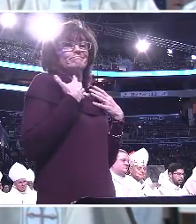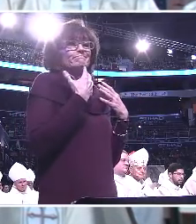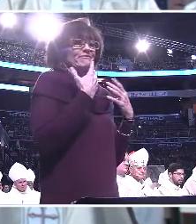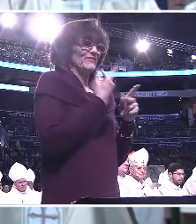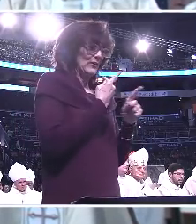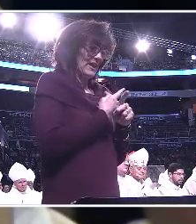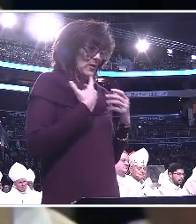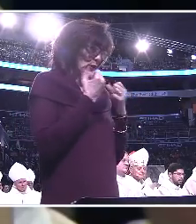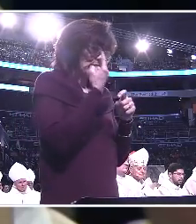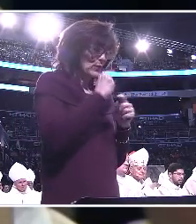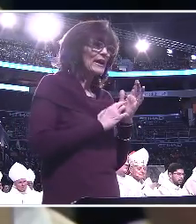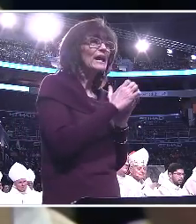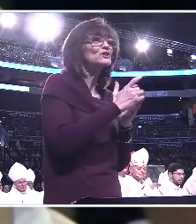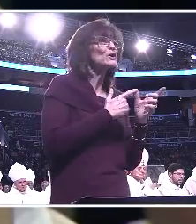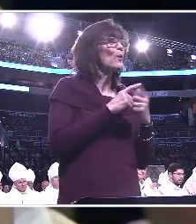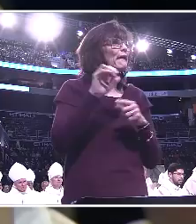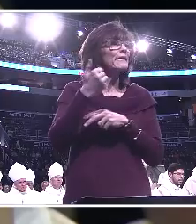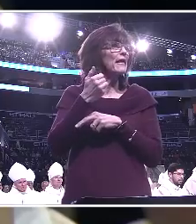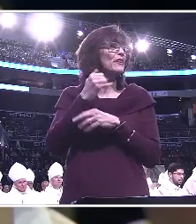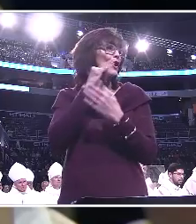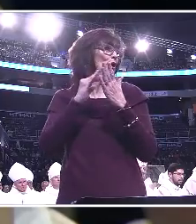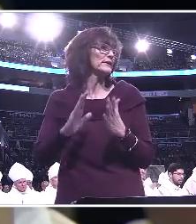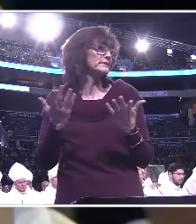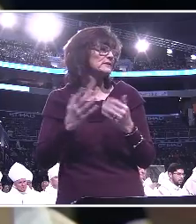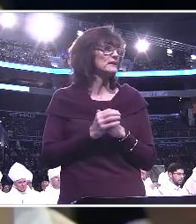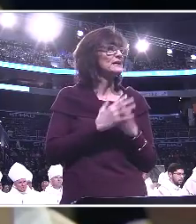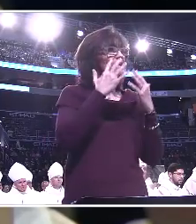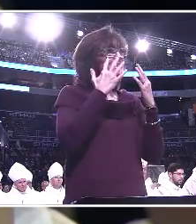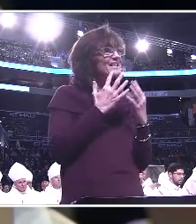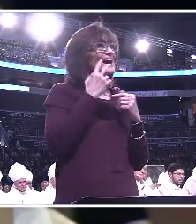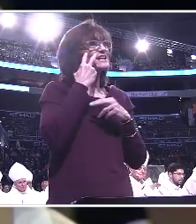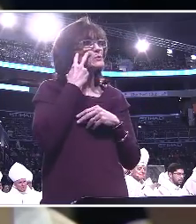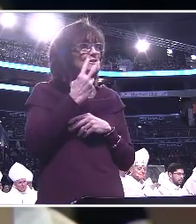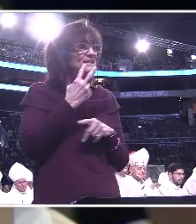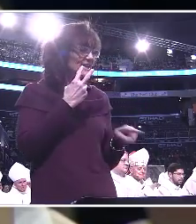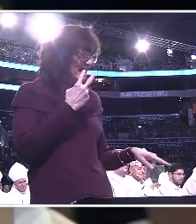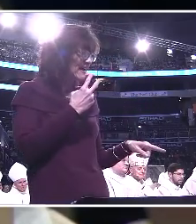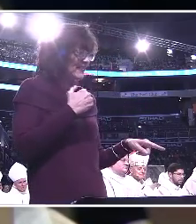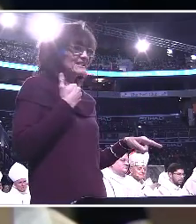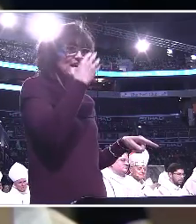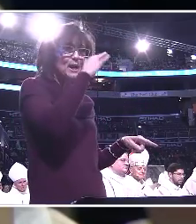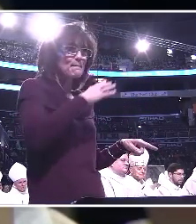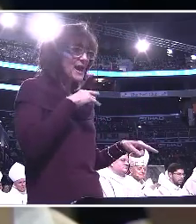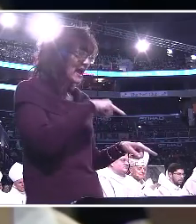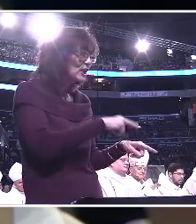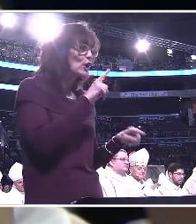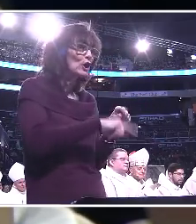It is tremendously sad not to see, as the young man couldn't see, that God knows us and loves us and has a plan for us.